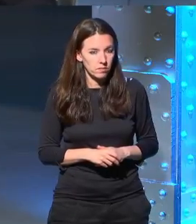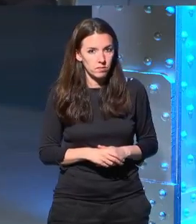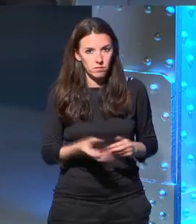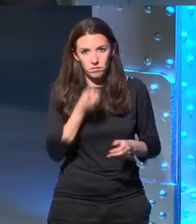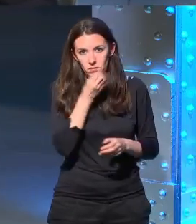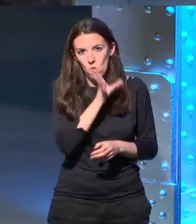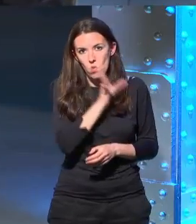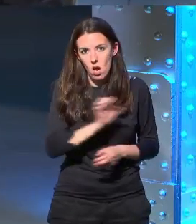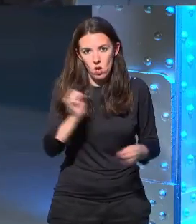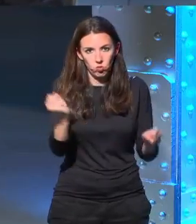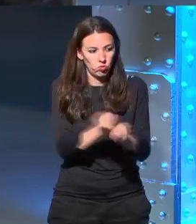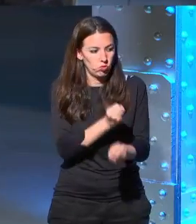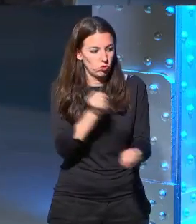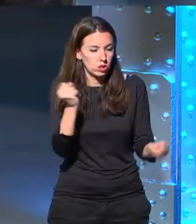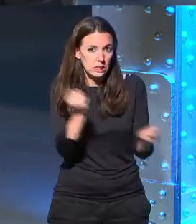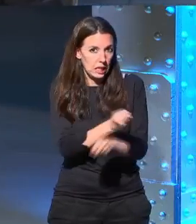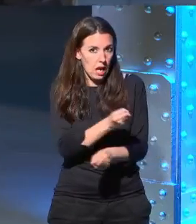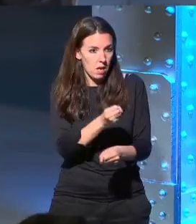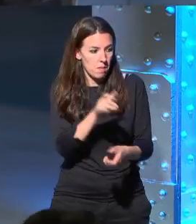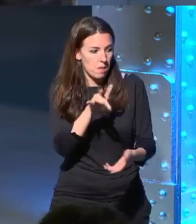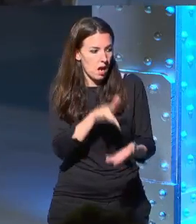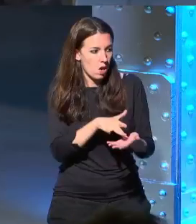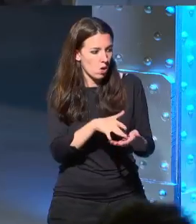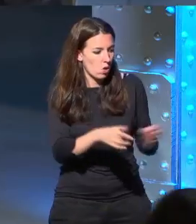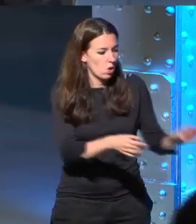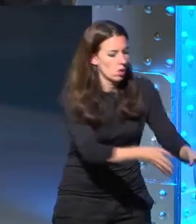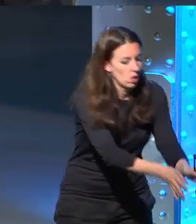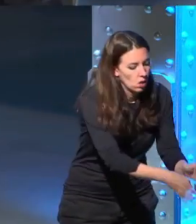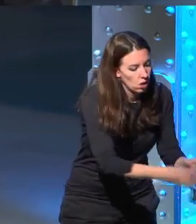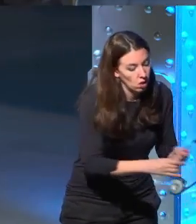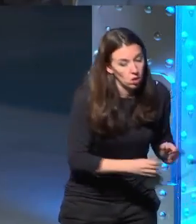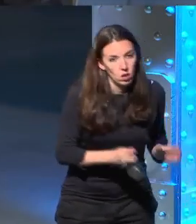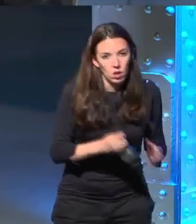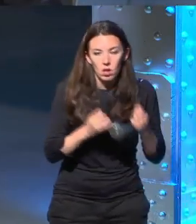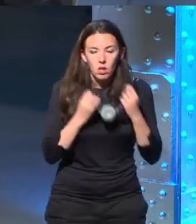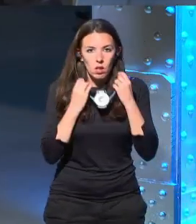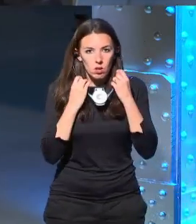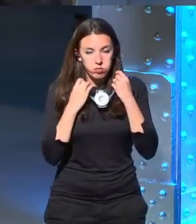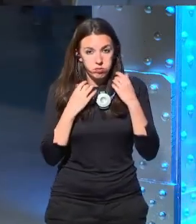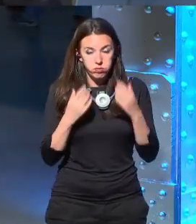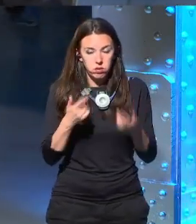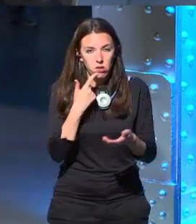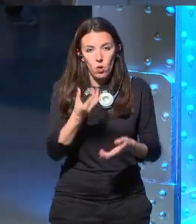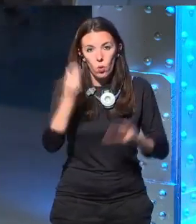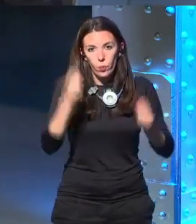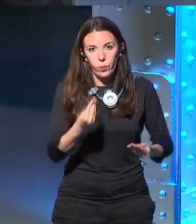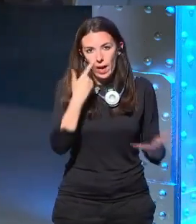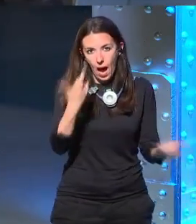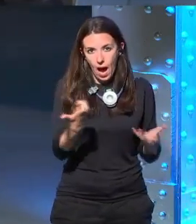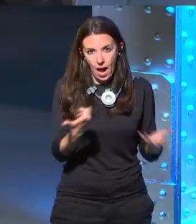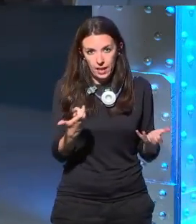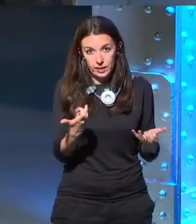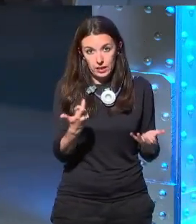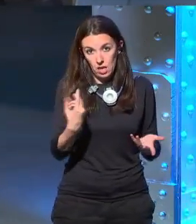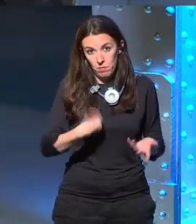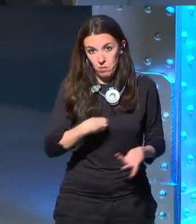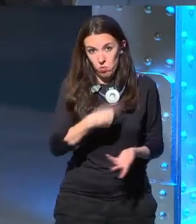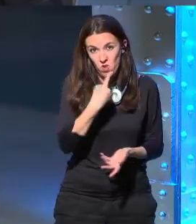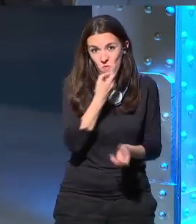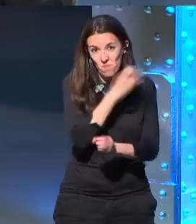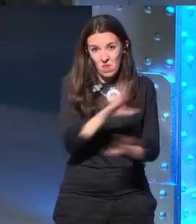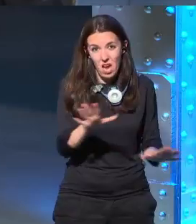job of creating a good work of art out of this book, better than my publishers around the world. It